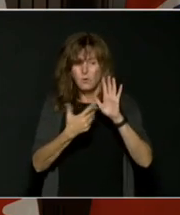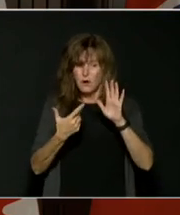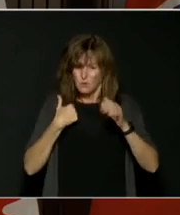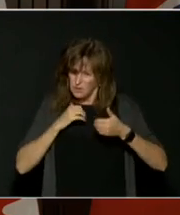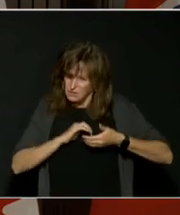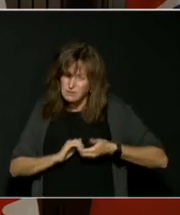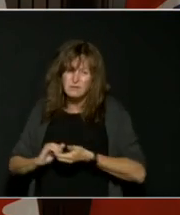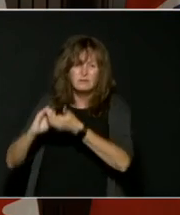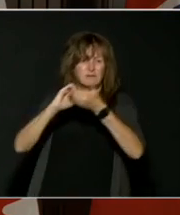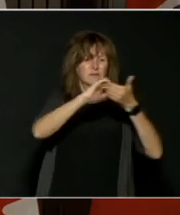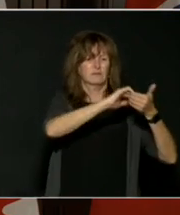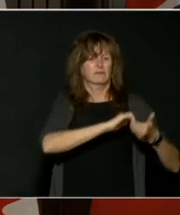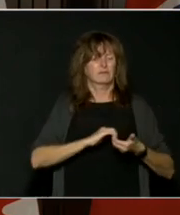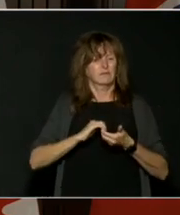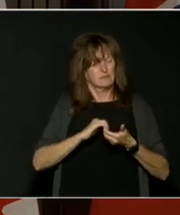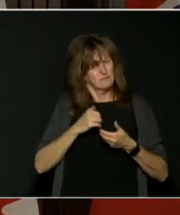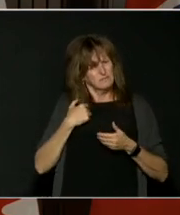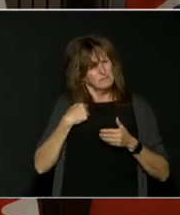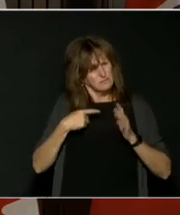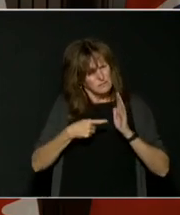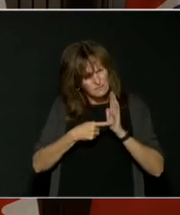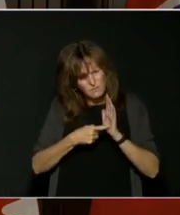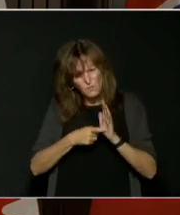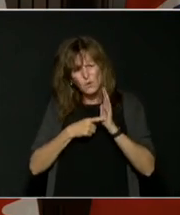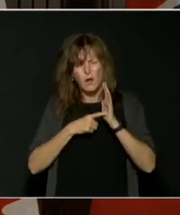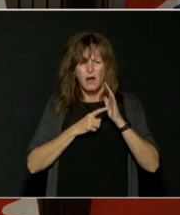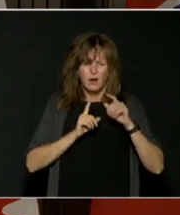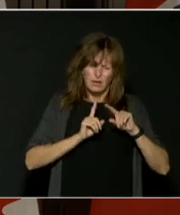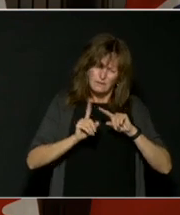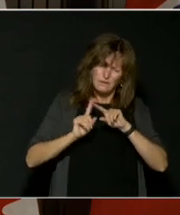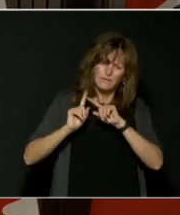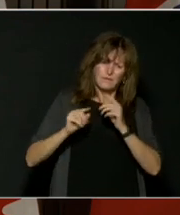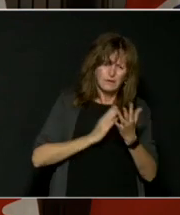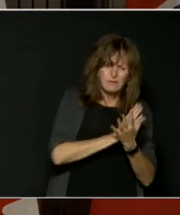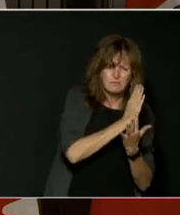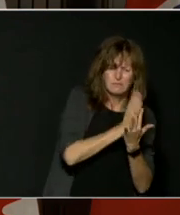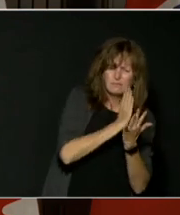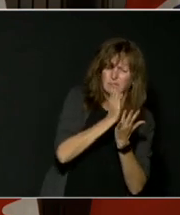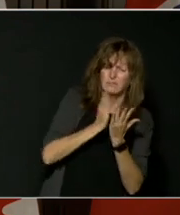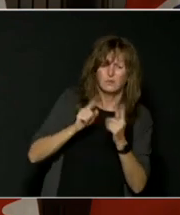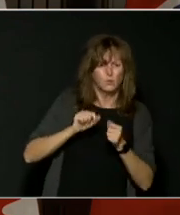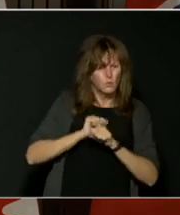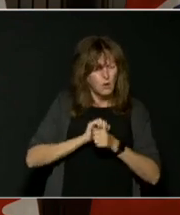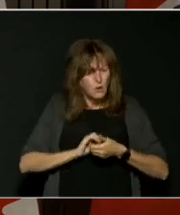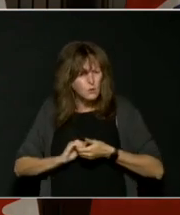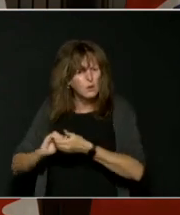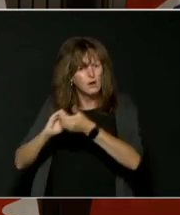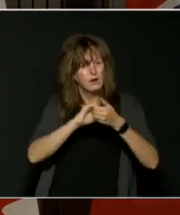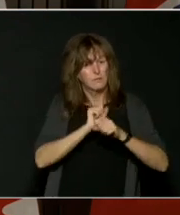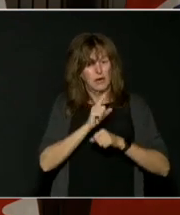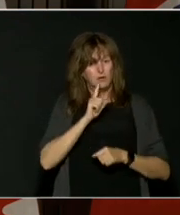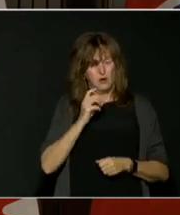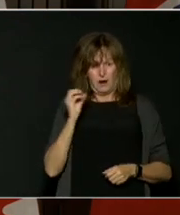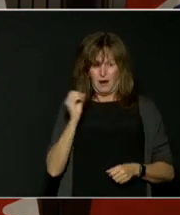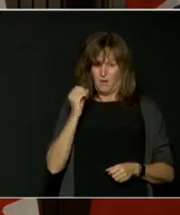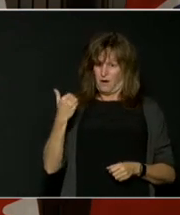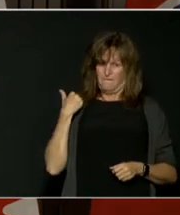requires the expertise across the sectors to be able to deliver what Ontario needs. Thank you.